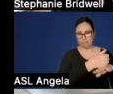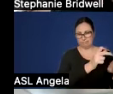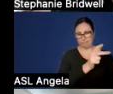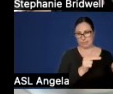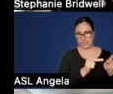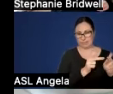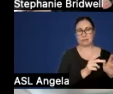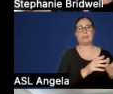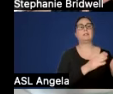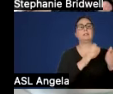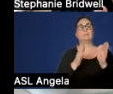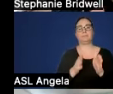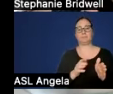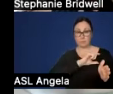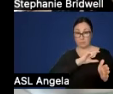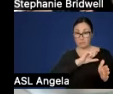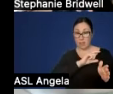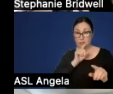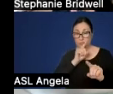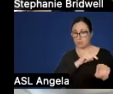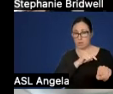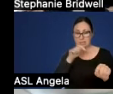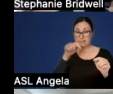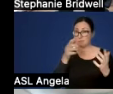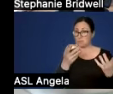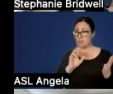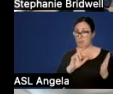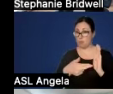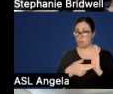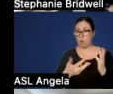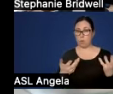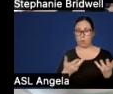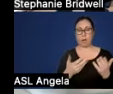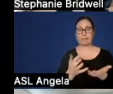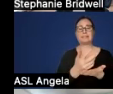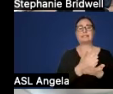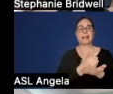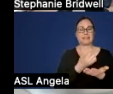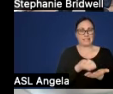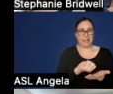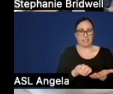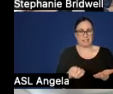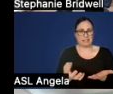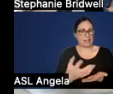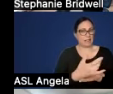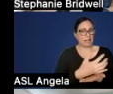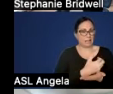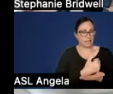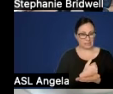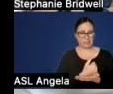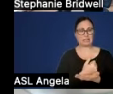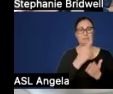response, they're going to, again, be collecting evidence, looking at, you know, if there are issues